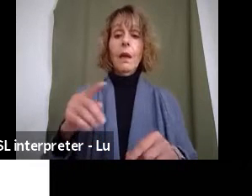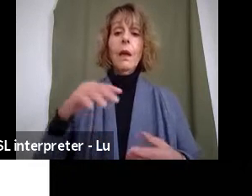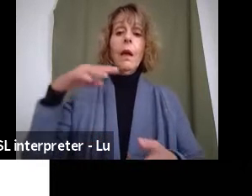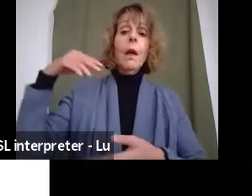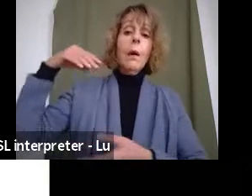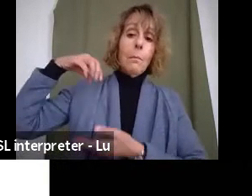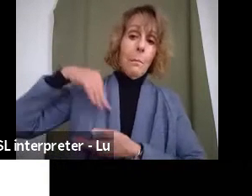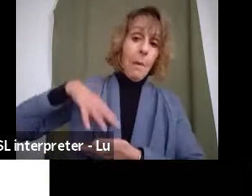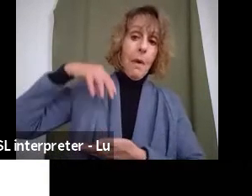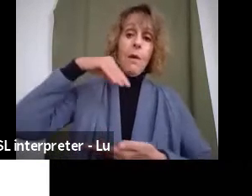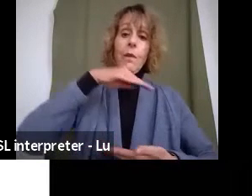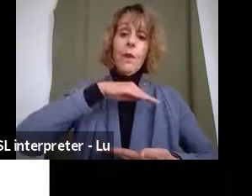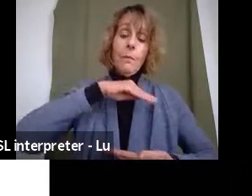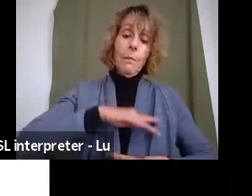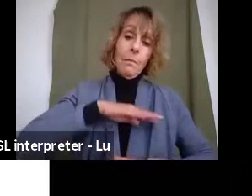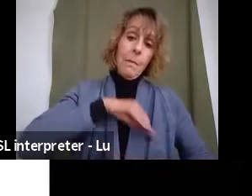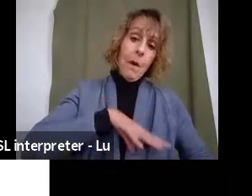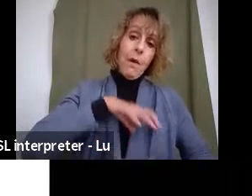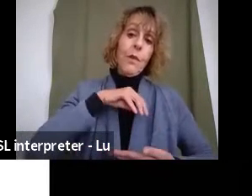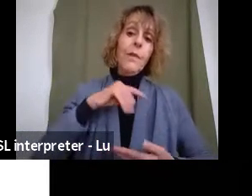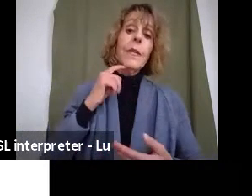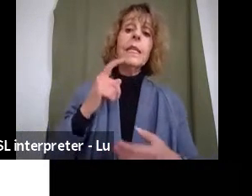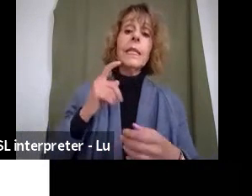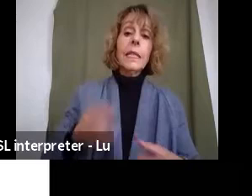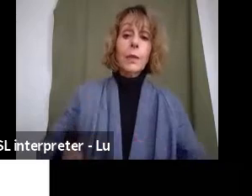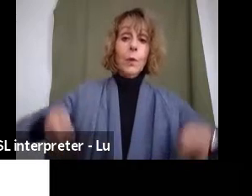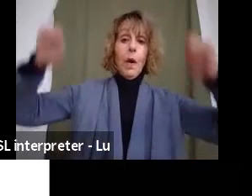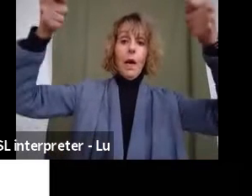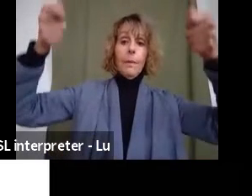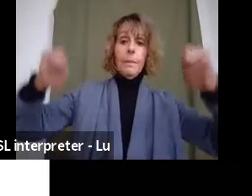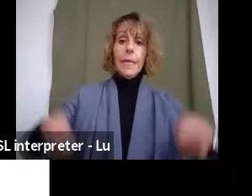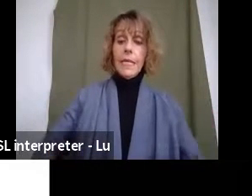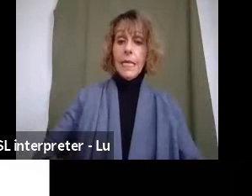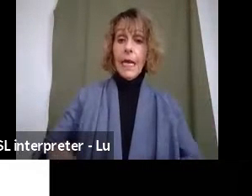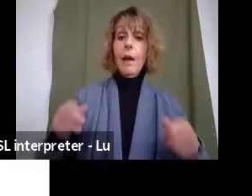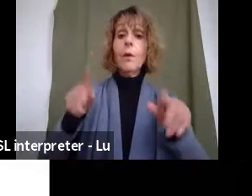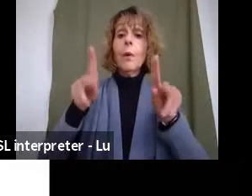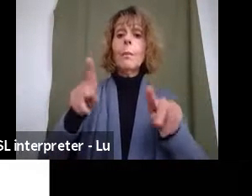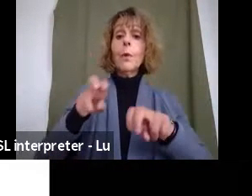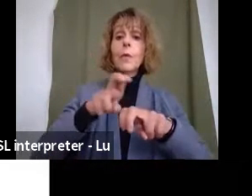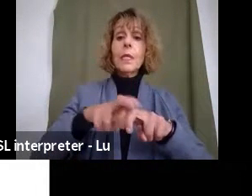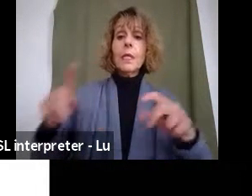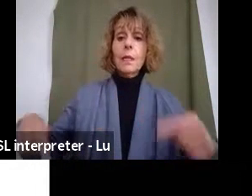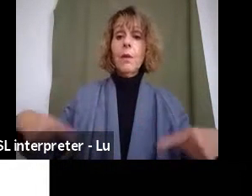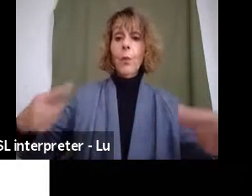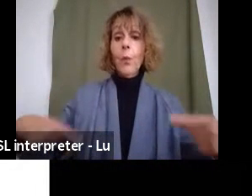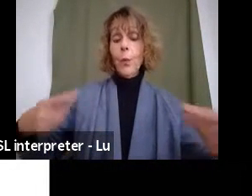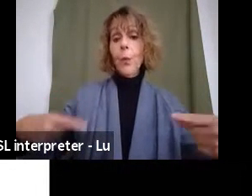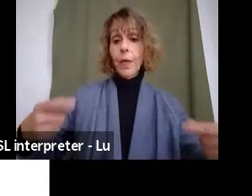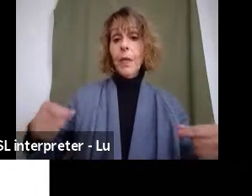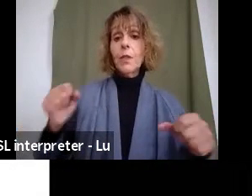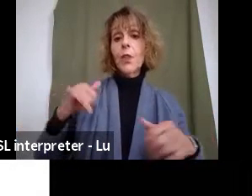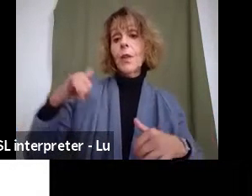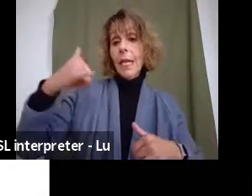they go lower enough so that somebody who's sitting can get their breasts on the mammography machine. And then making sure that